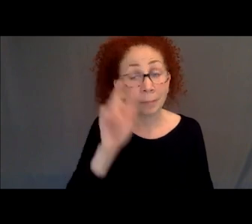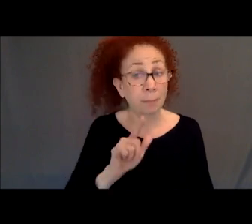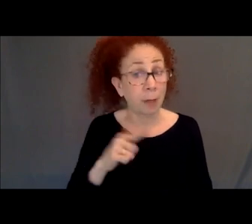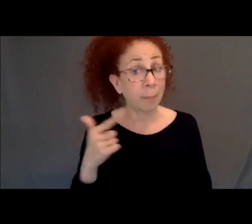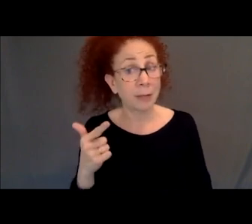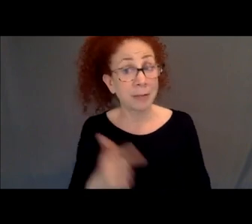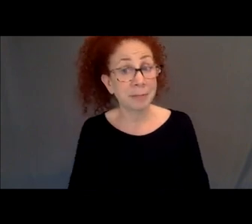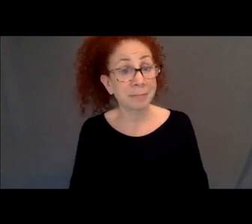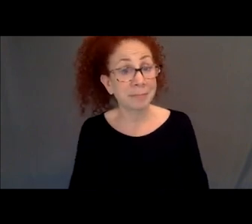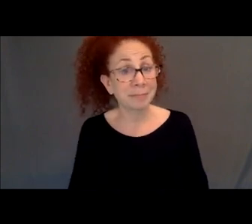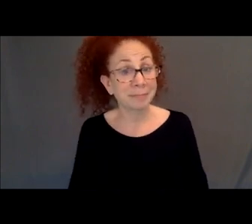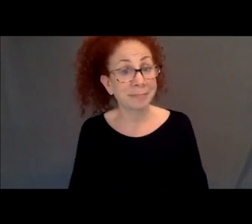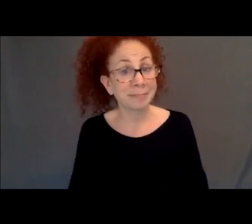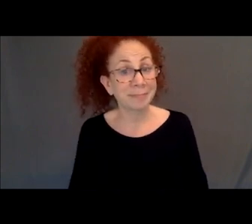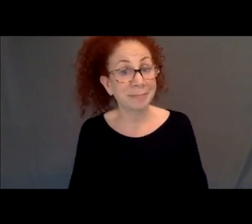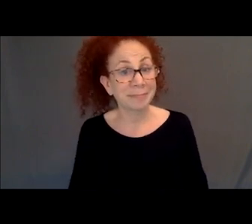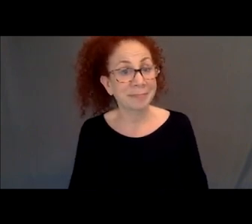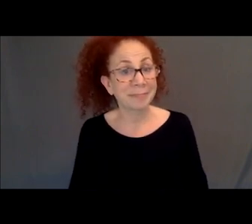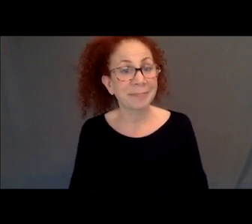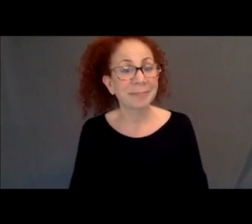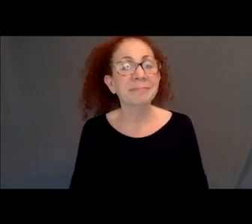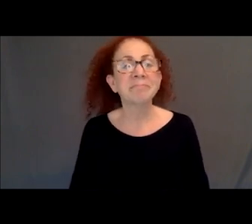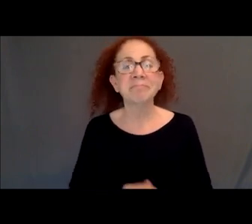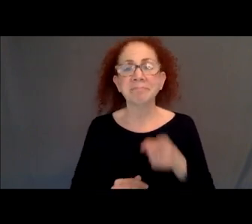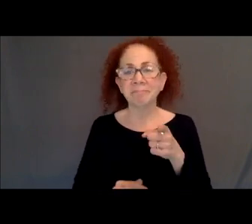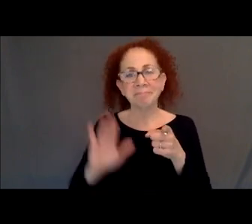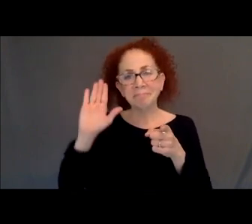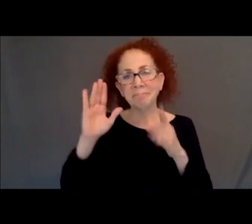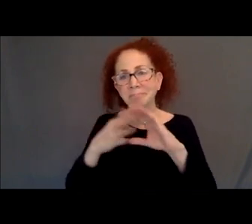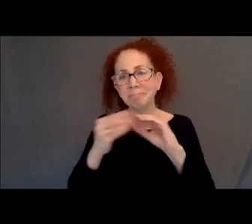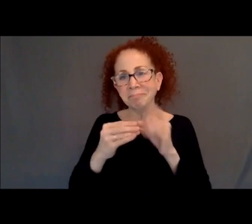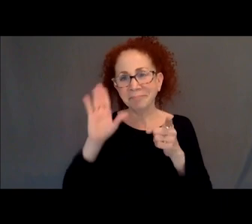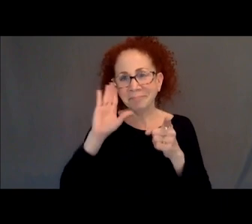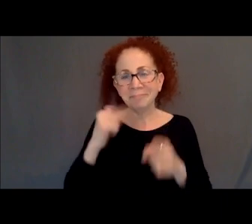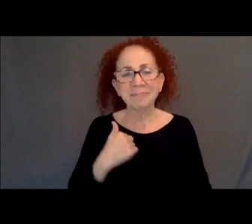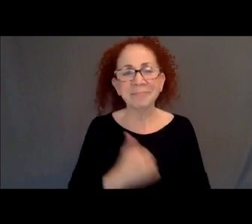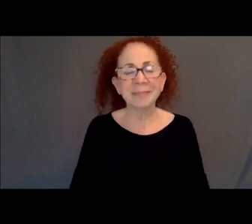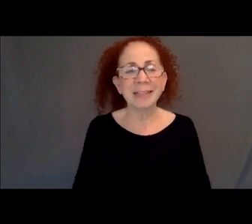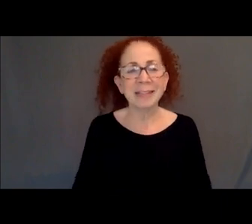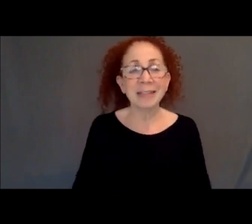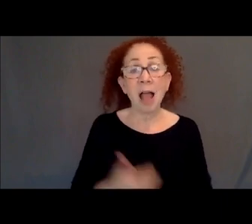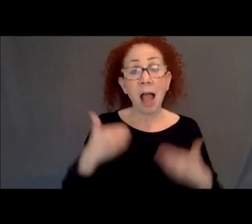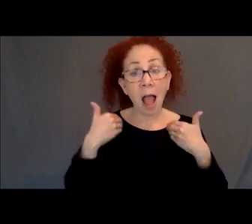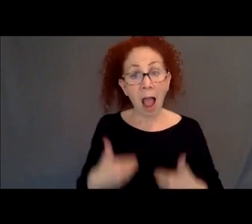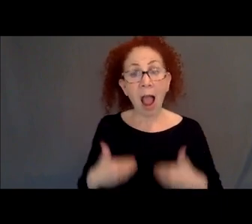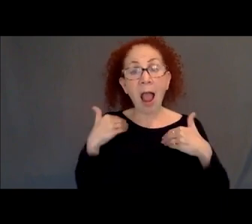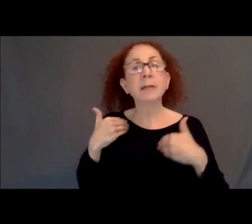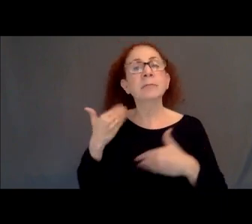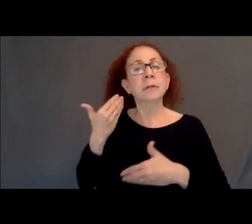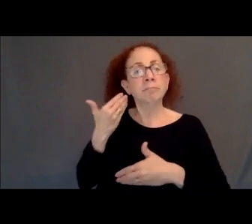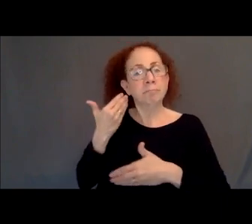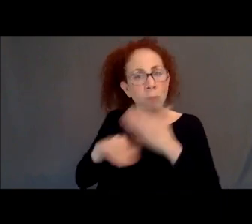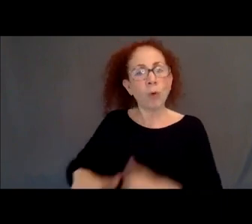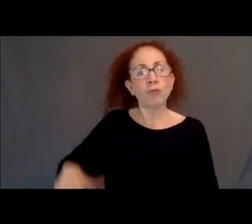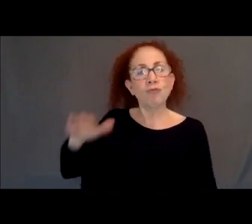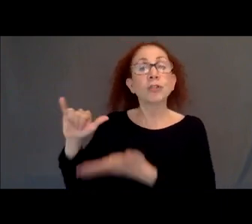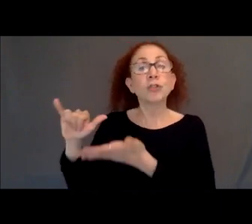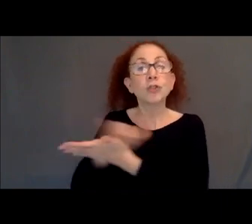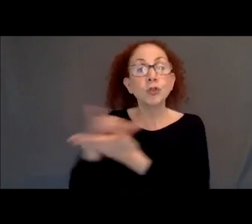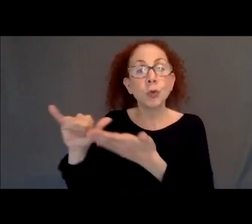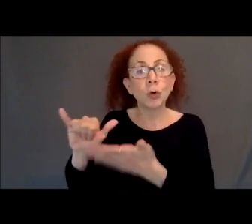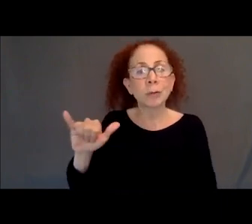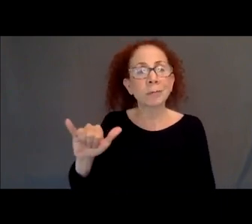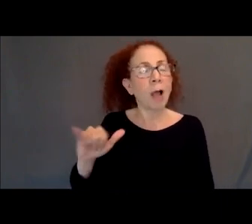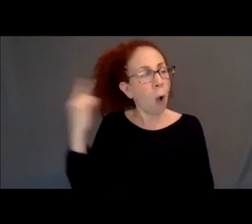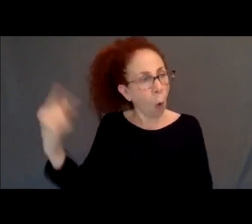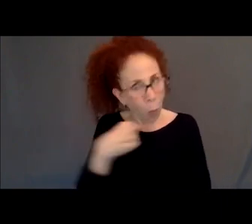Anybody else? Well, I'll say, I'm a native New Yorker, and I usually